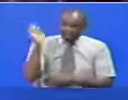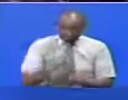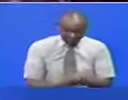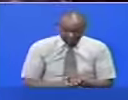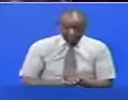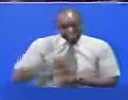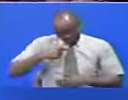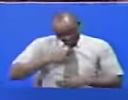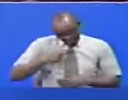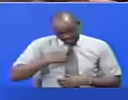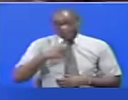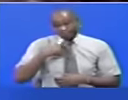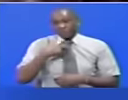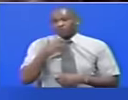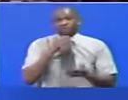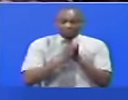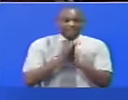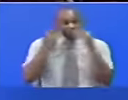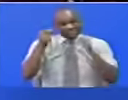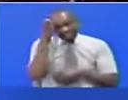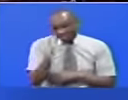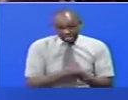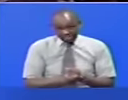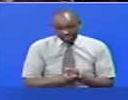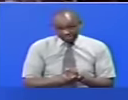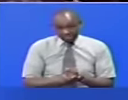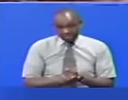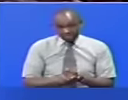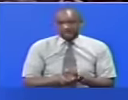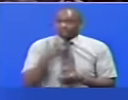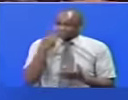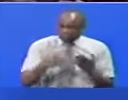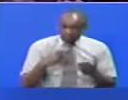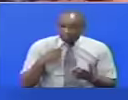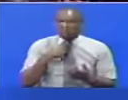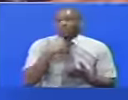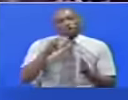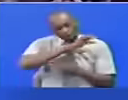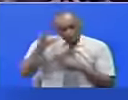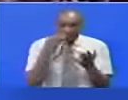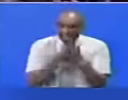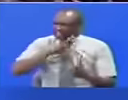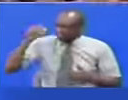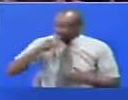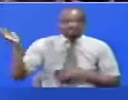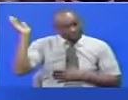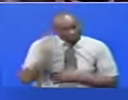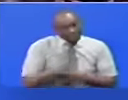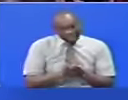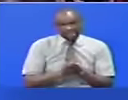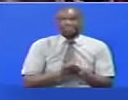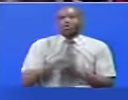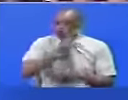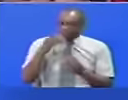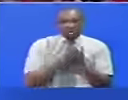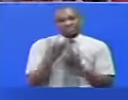Mimi tu katika wale ambao wanagonia kiti ya urais, ndiyo niko na plan ya kurecover all the rooted wealth, all the theft and